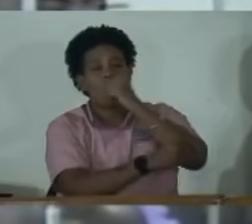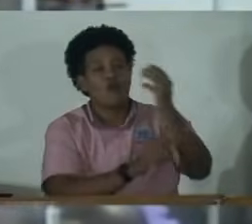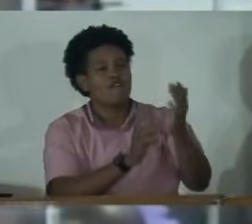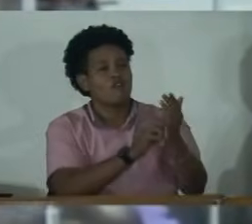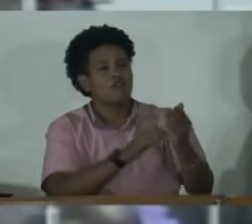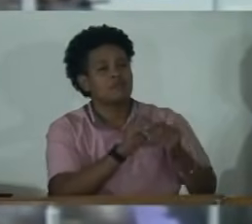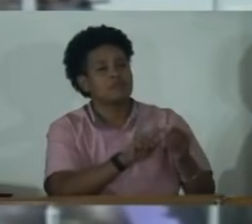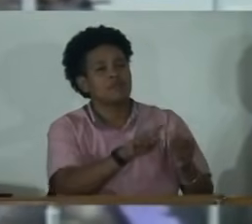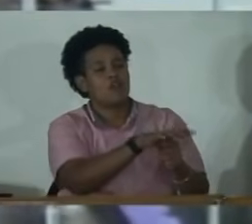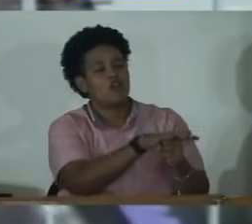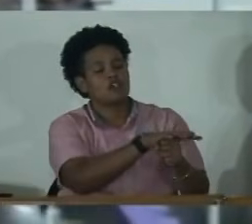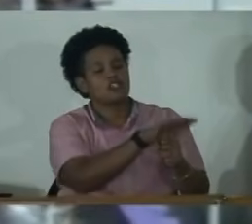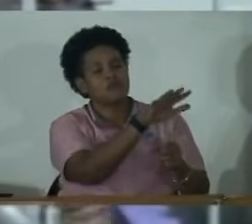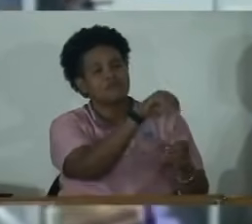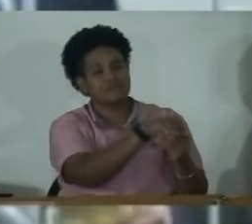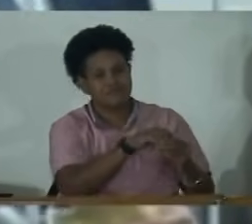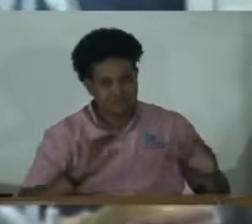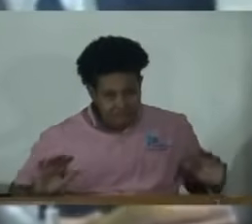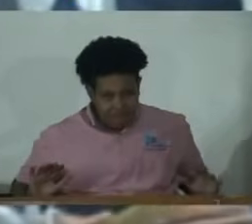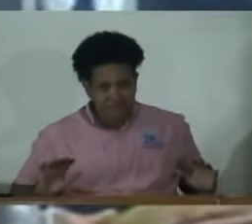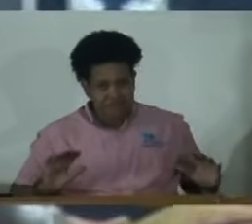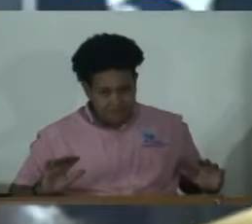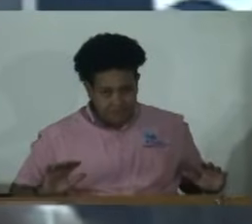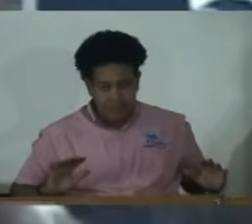their constituents.